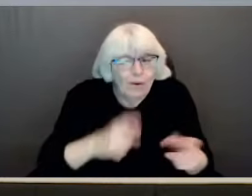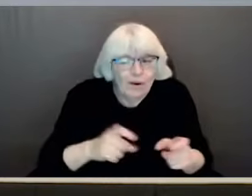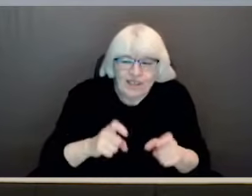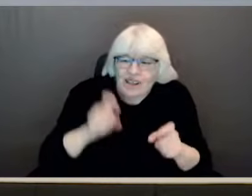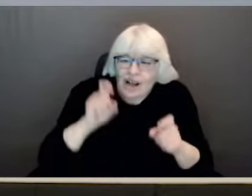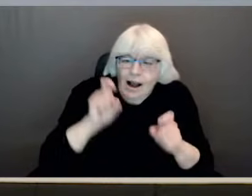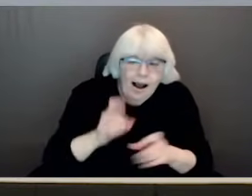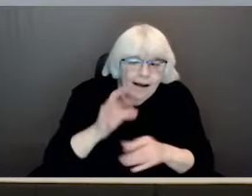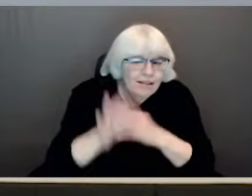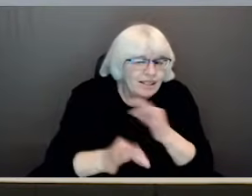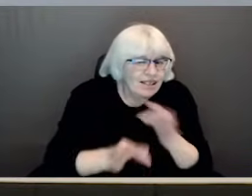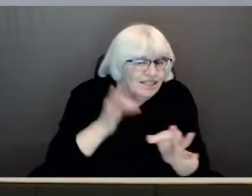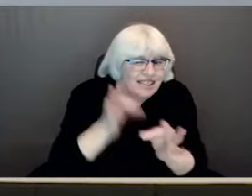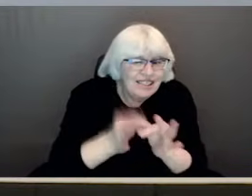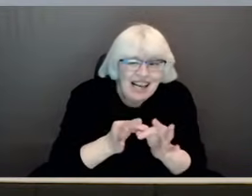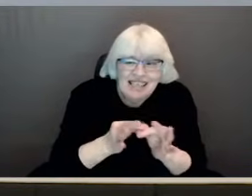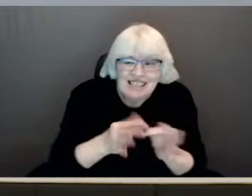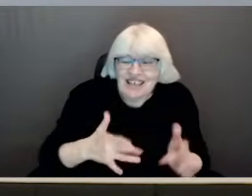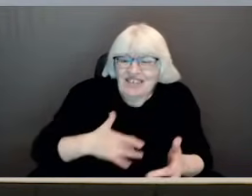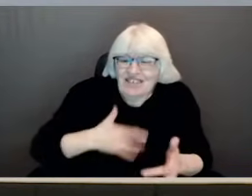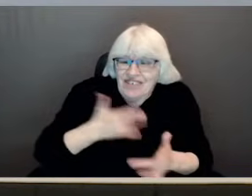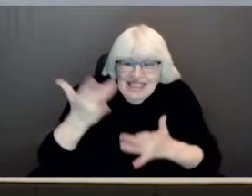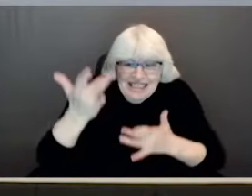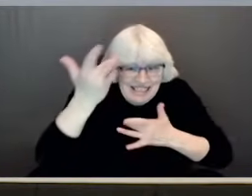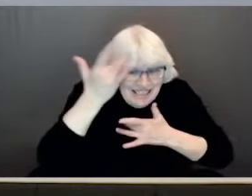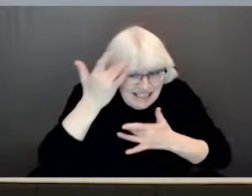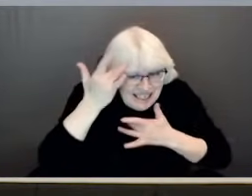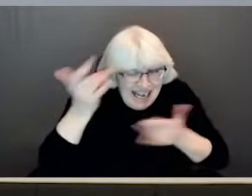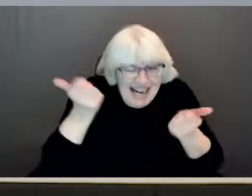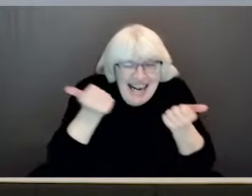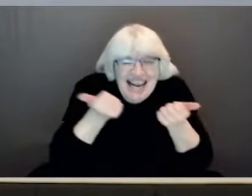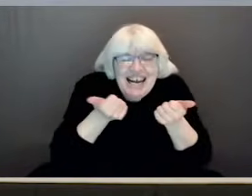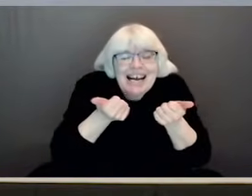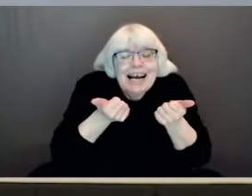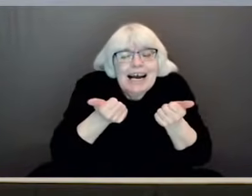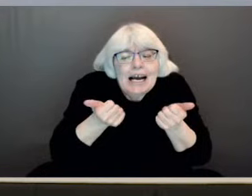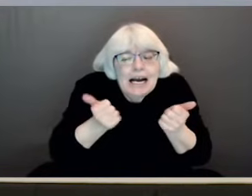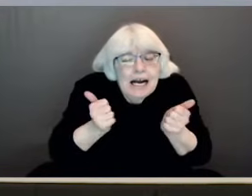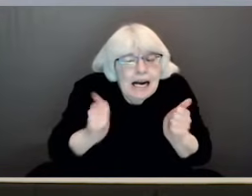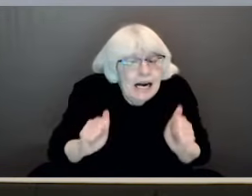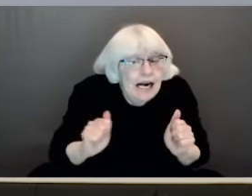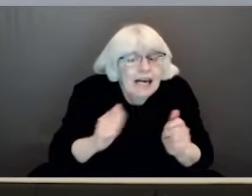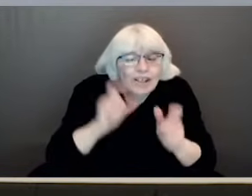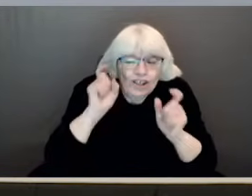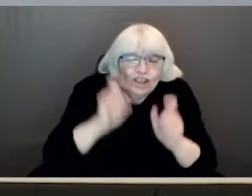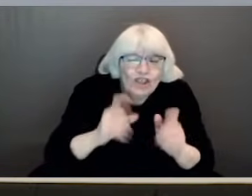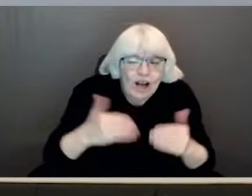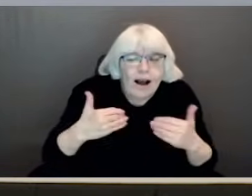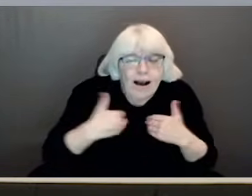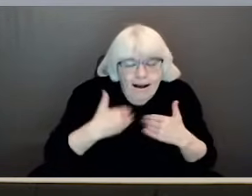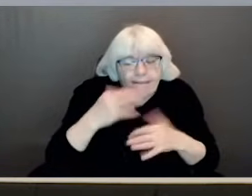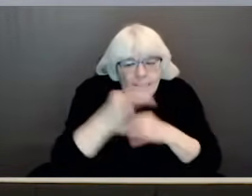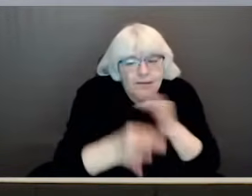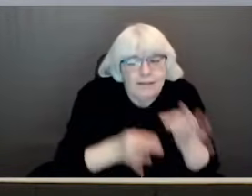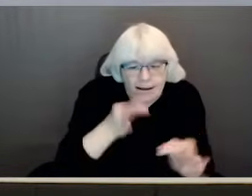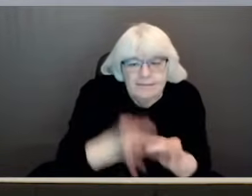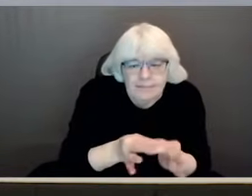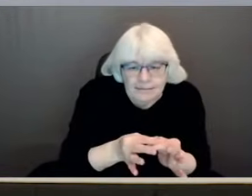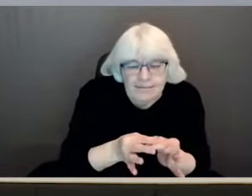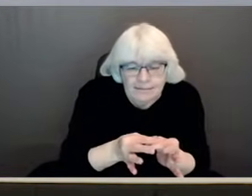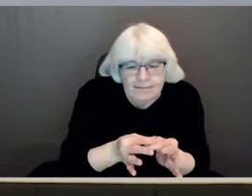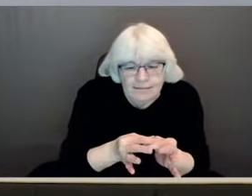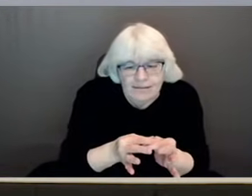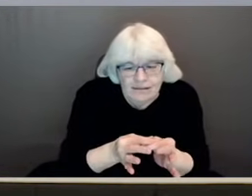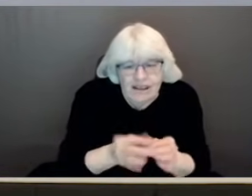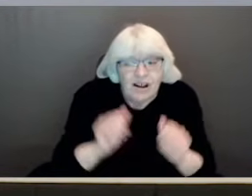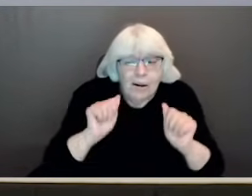get retested. But and that may change over time, Jessica, but that's what we've been doing. And that was really in response